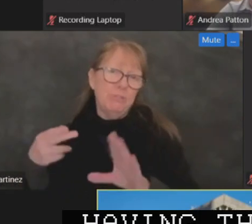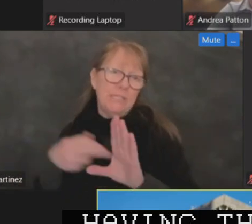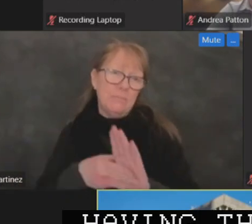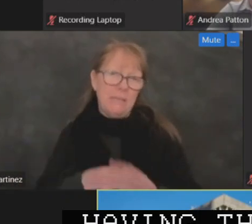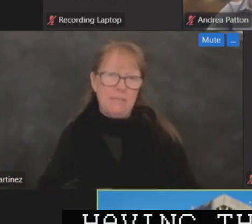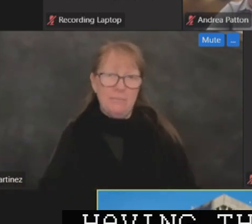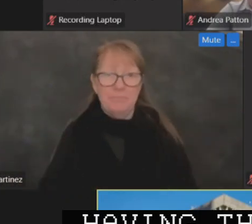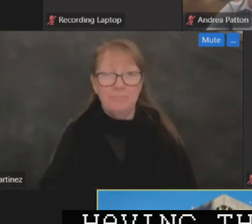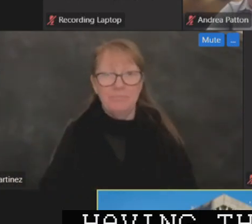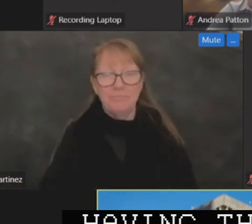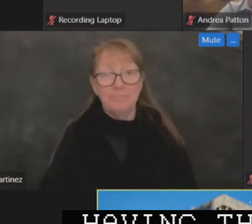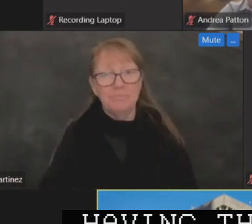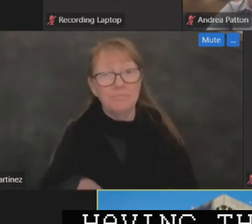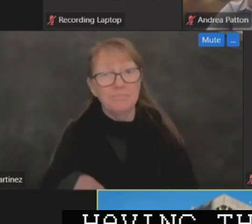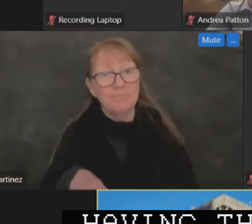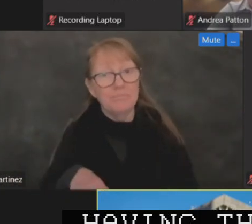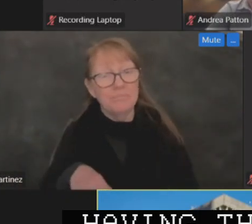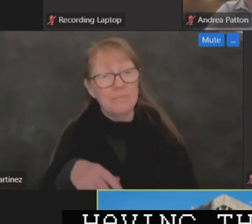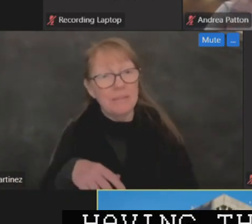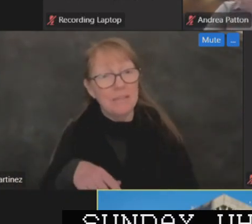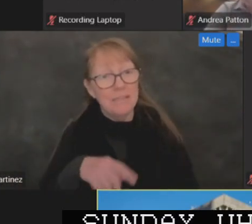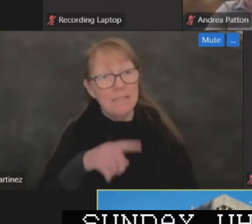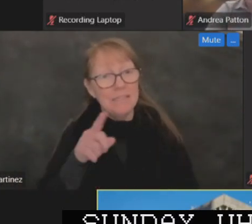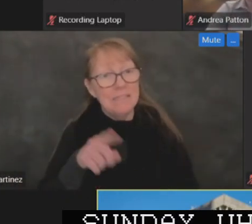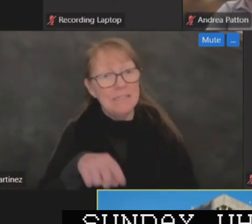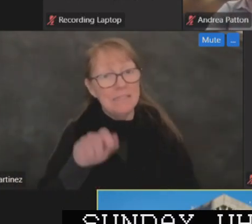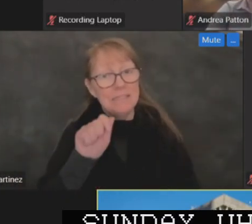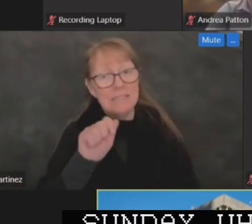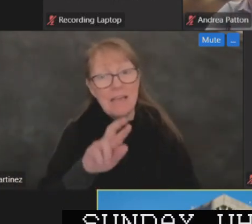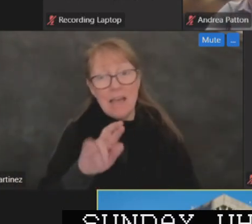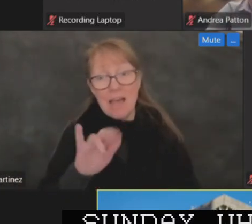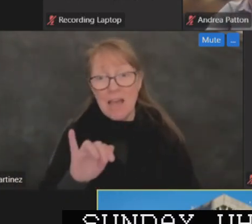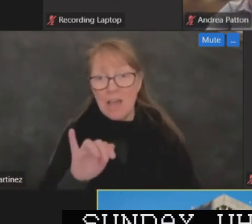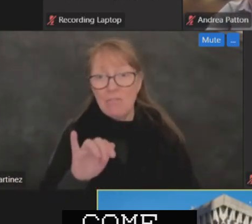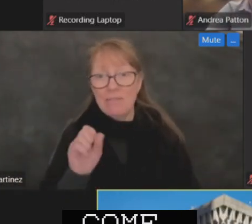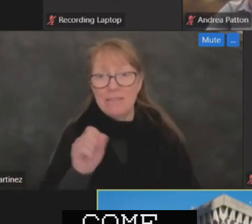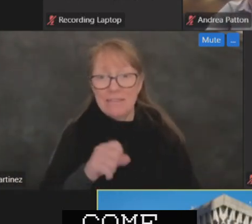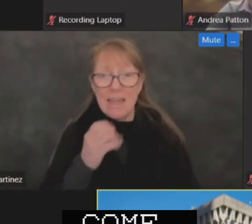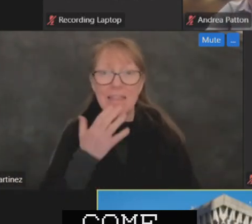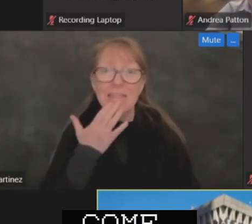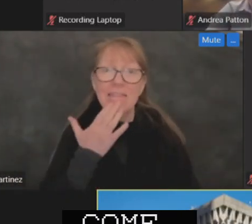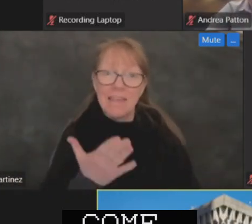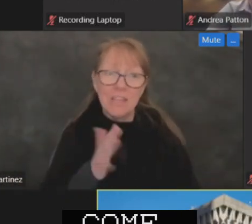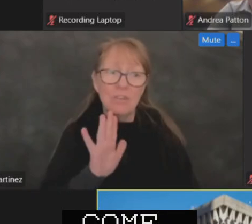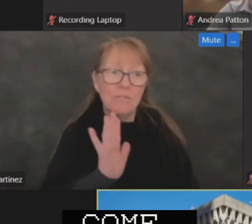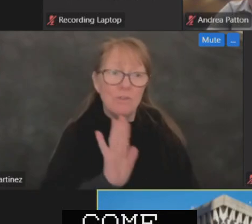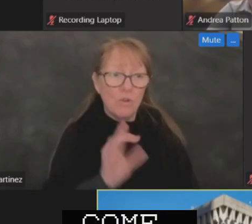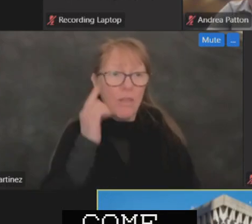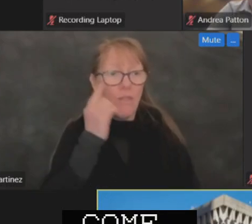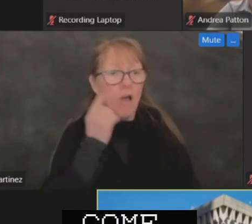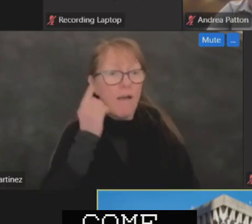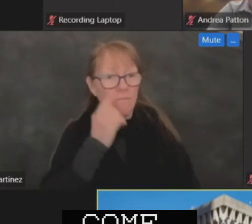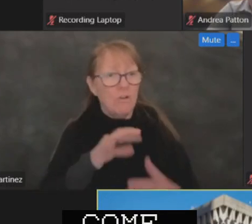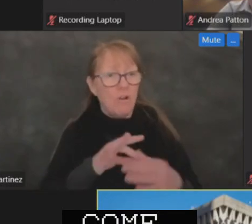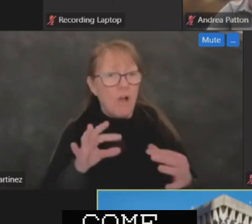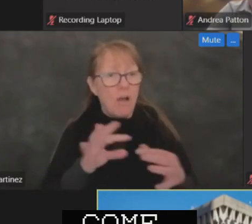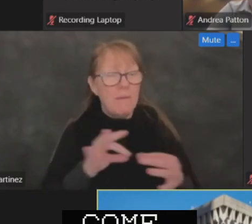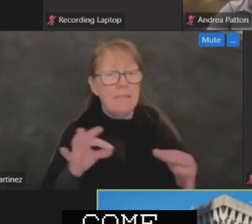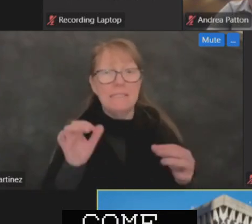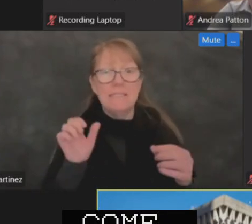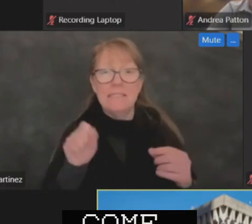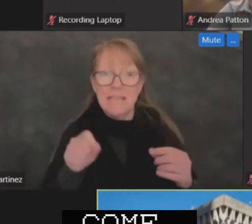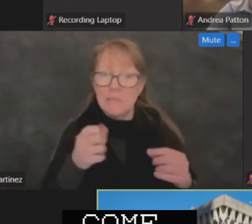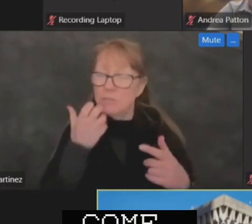Yeah, thank you, Zari, for the thoughtful comments. My staff and I did actually debrief after last year's event because it was so